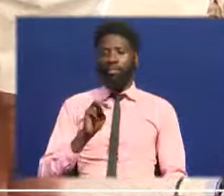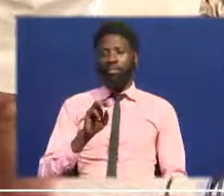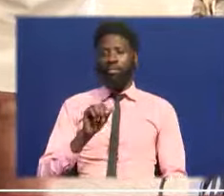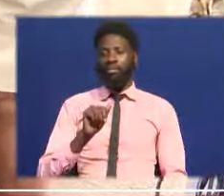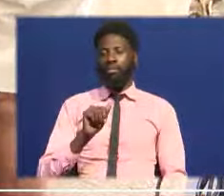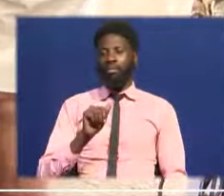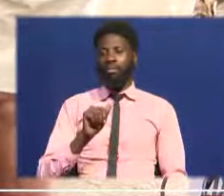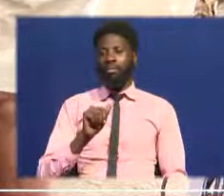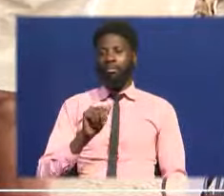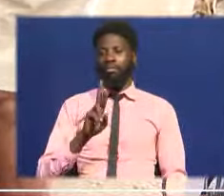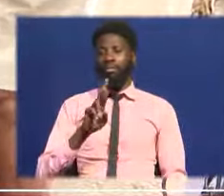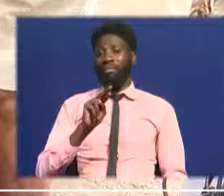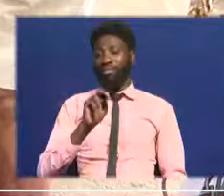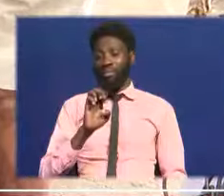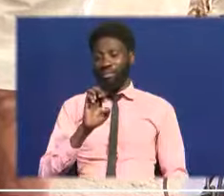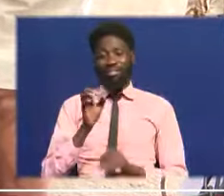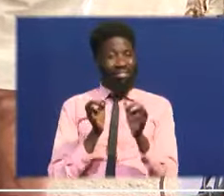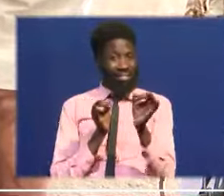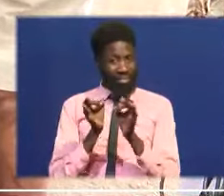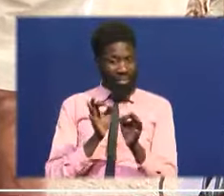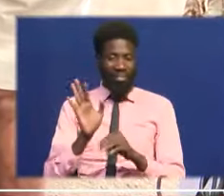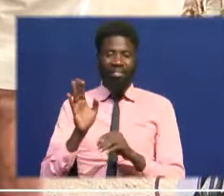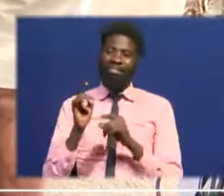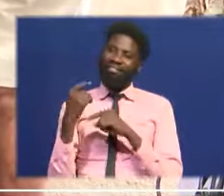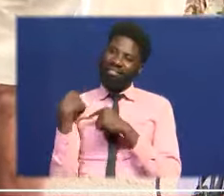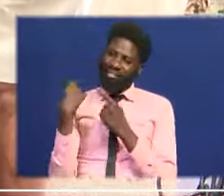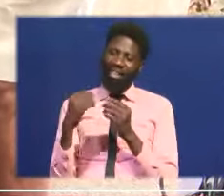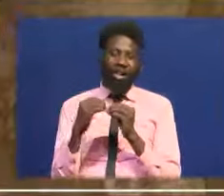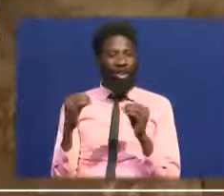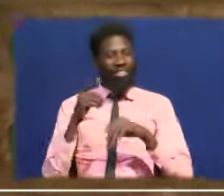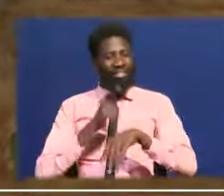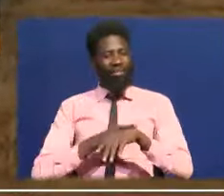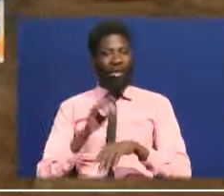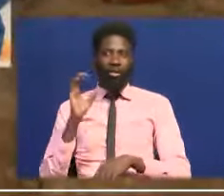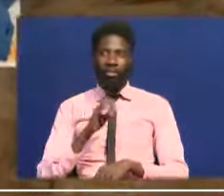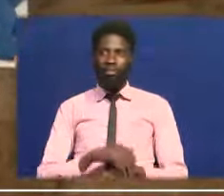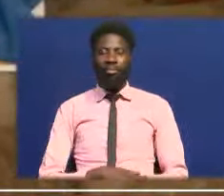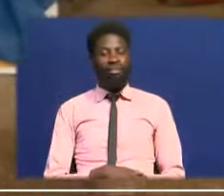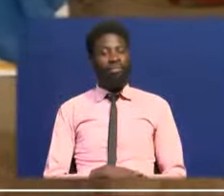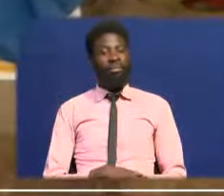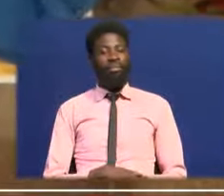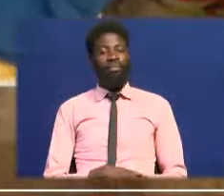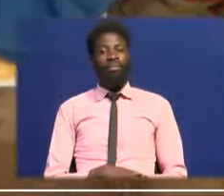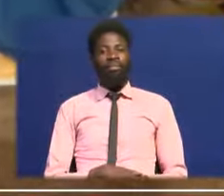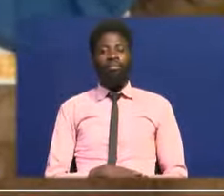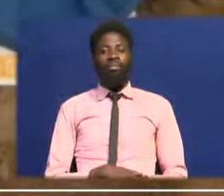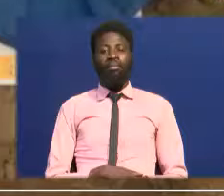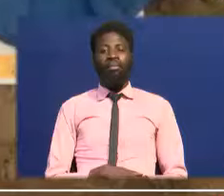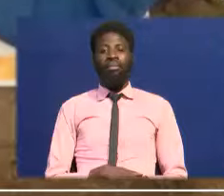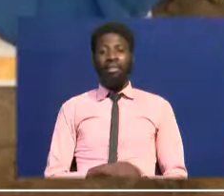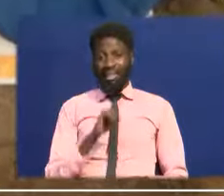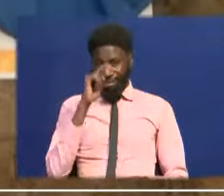in Ngara, had this to say about her long-term customer and bird lover. Mkenya ni my